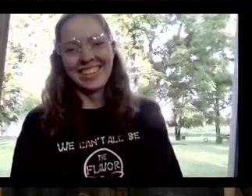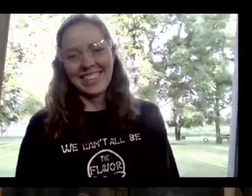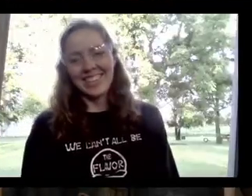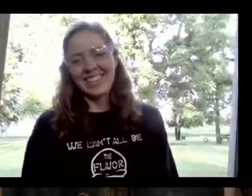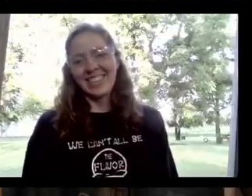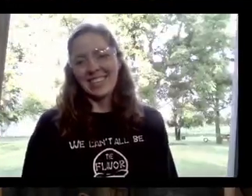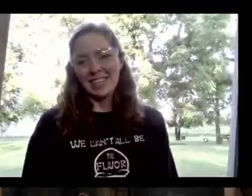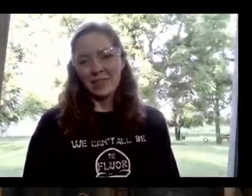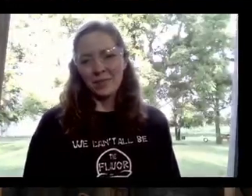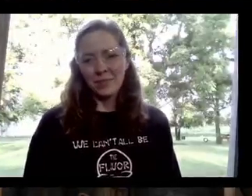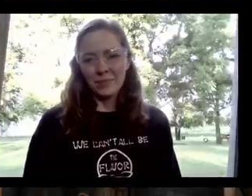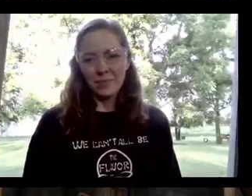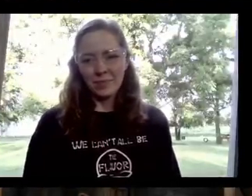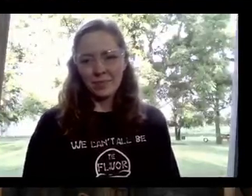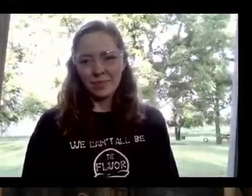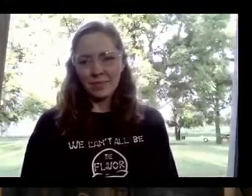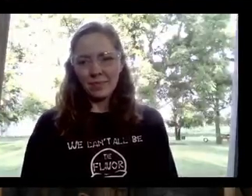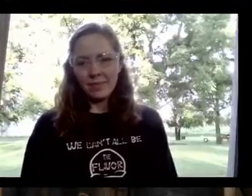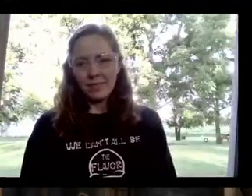one.